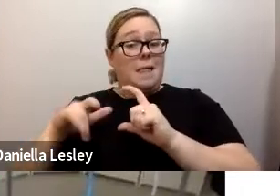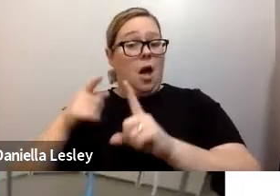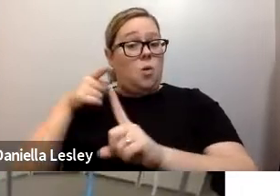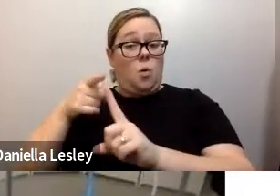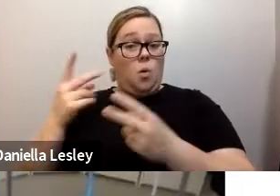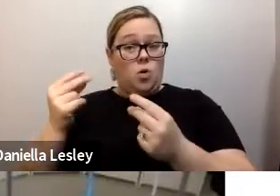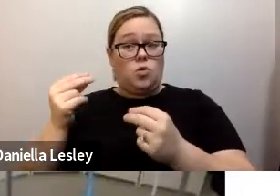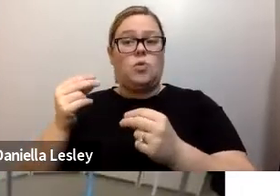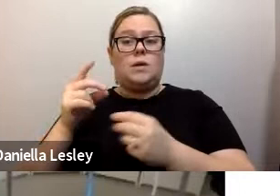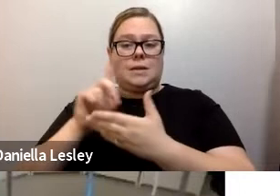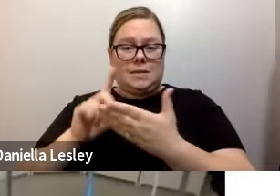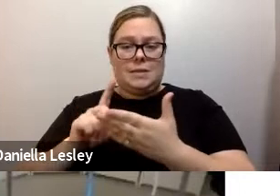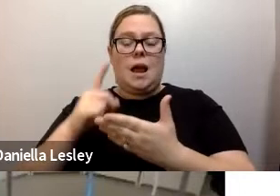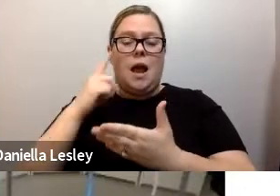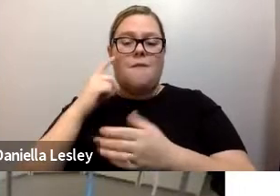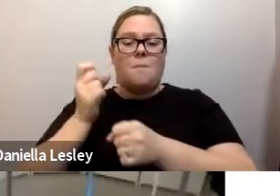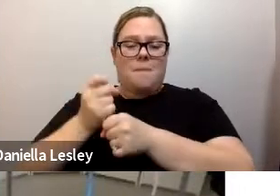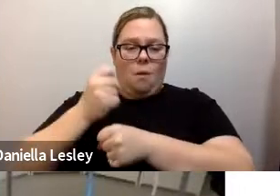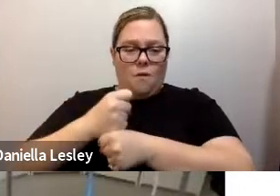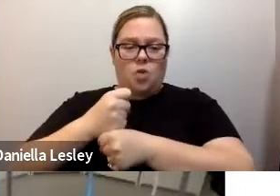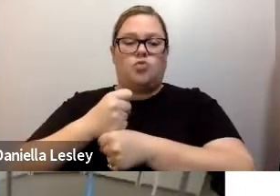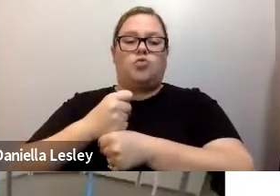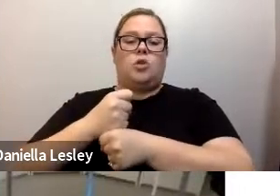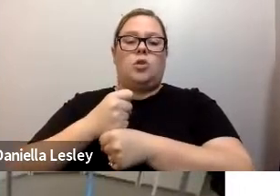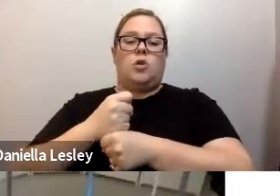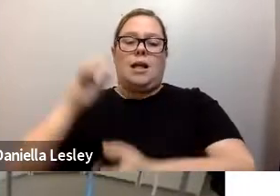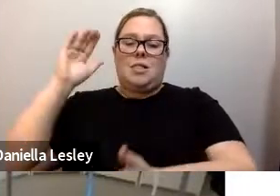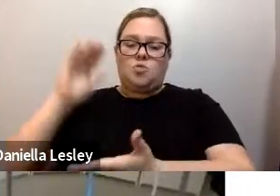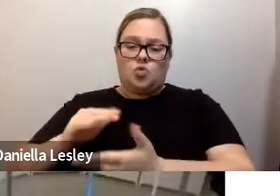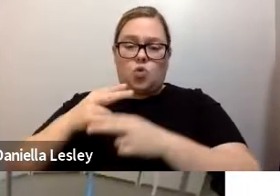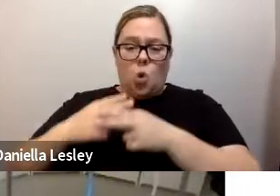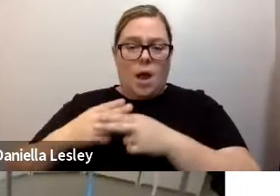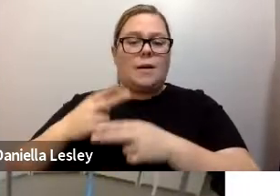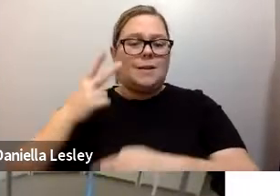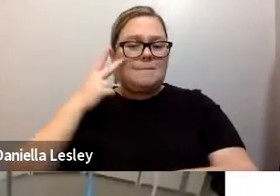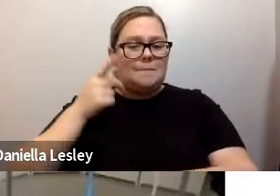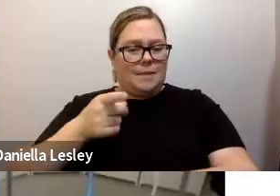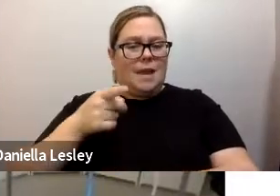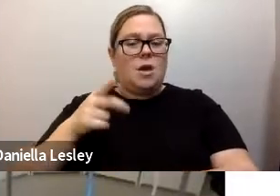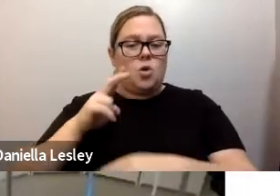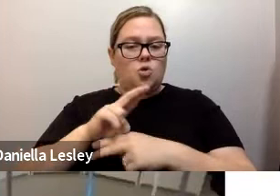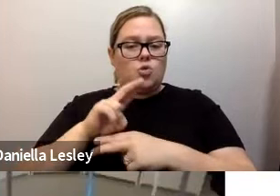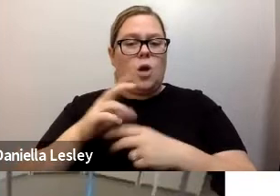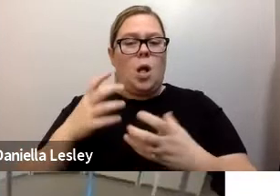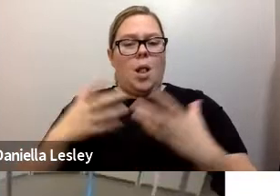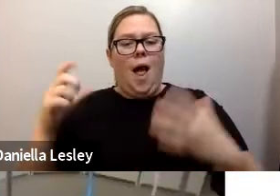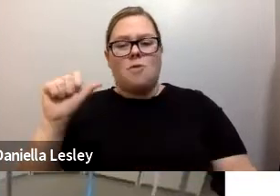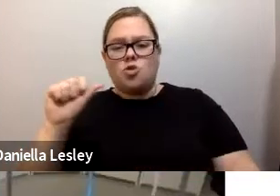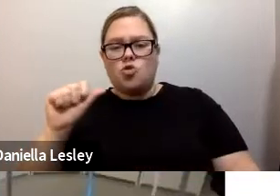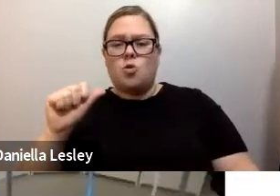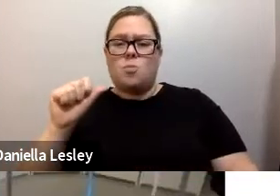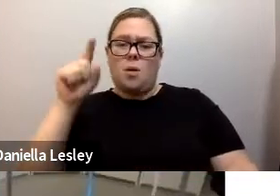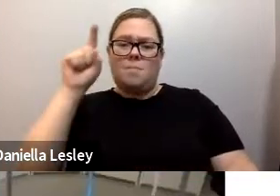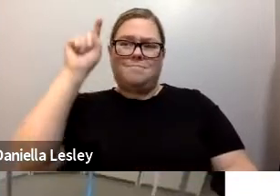to design it for manufacturing, radically reduce the weight. As you can see, that prototype used a lot of aluminum, was very heavy,